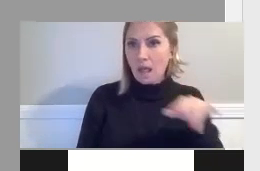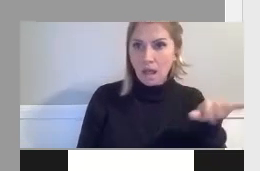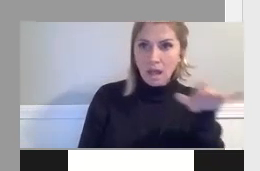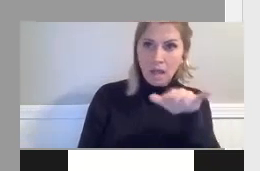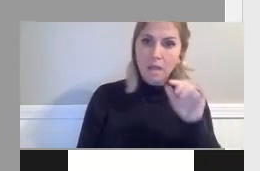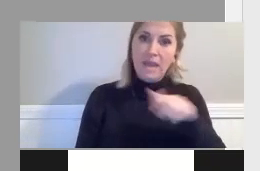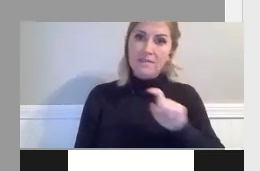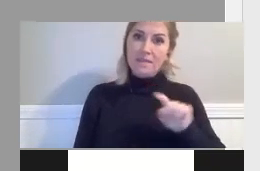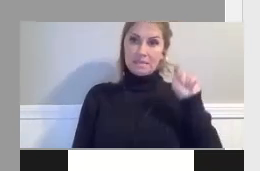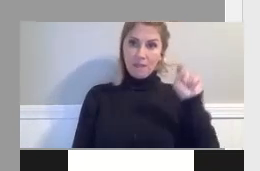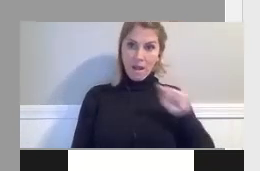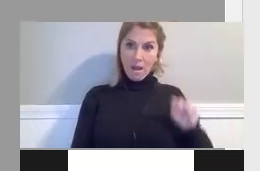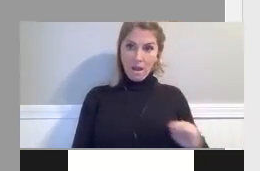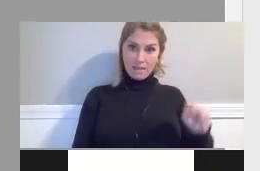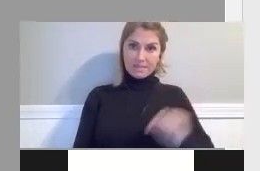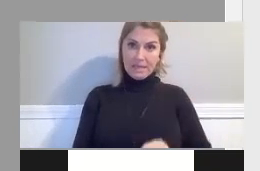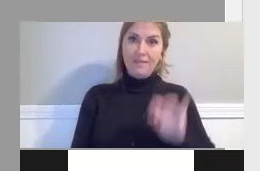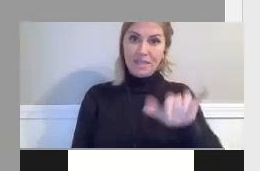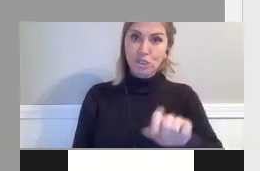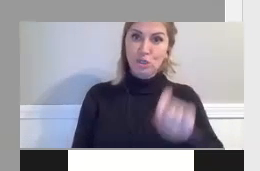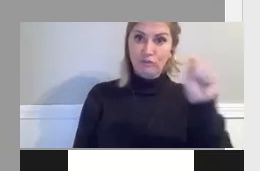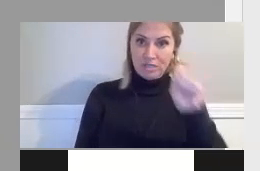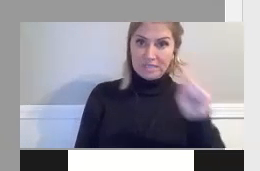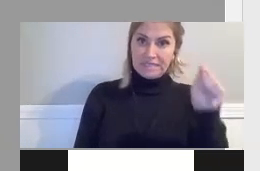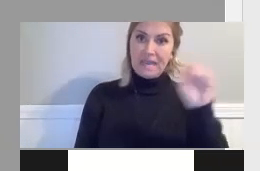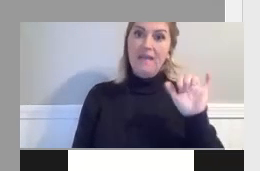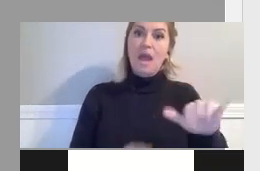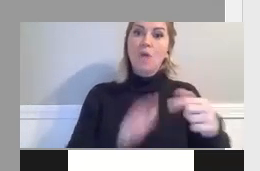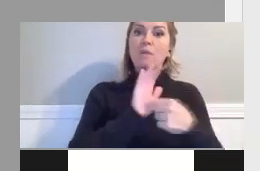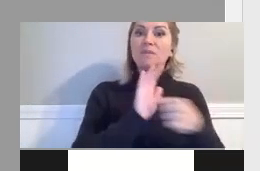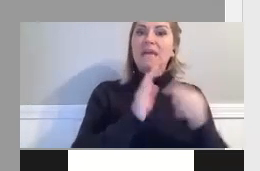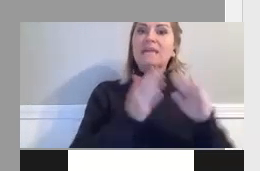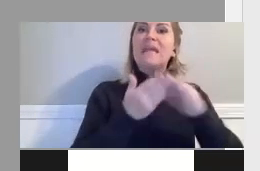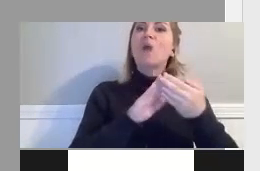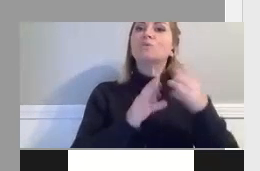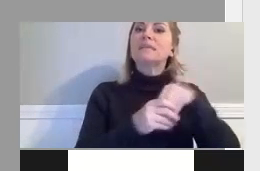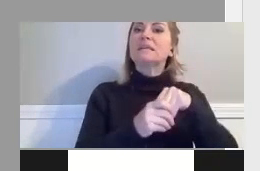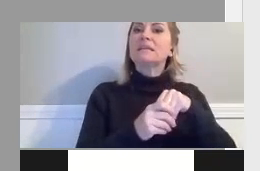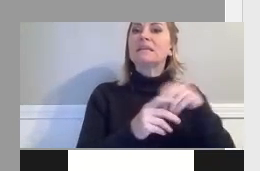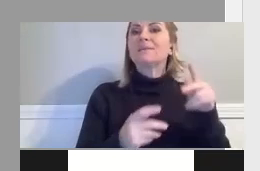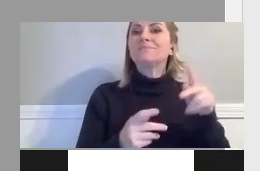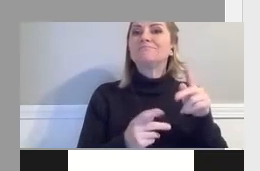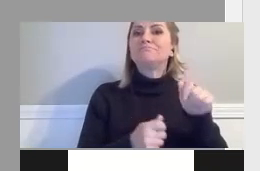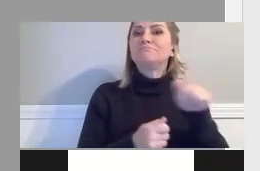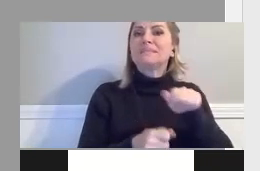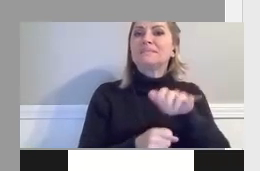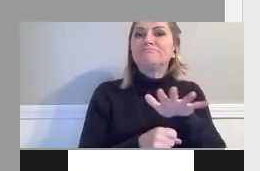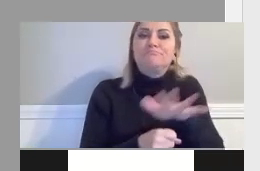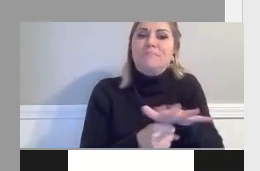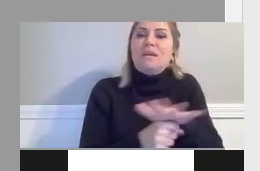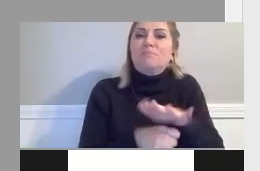these dots. These are your vertices. These represent towns in a particular, let's say, country,